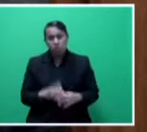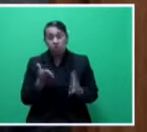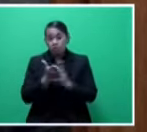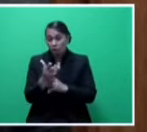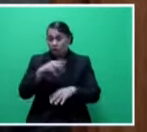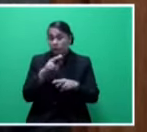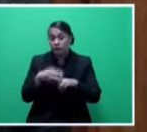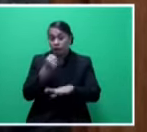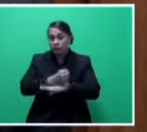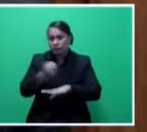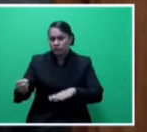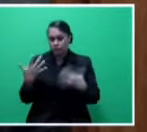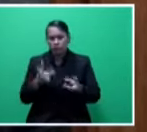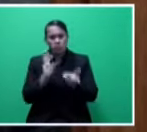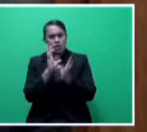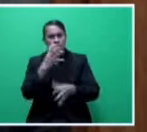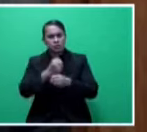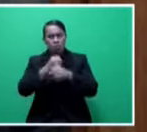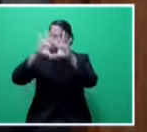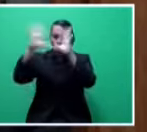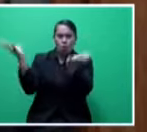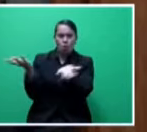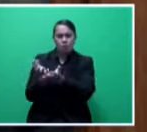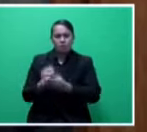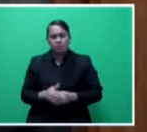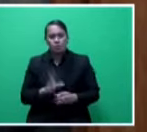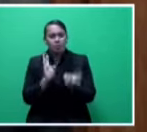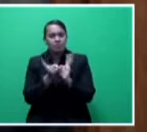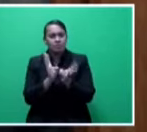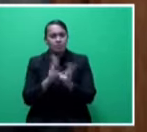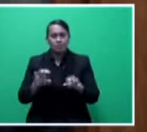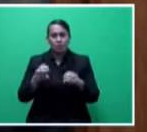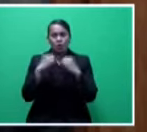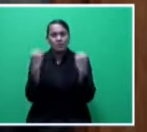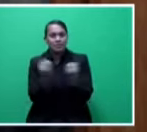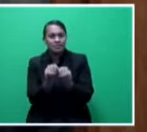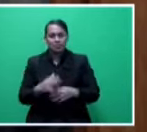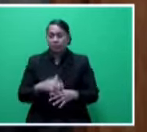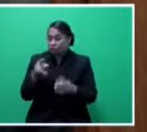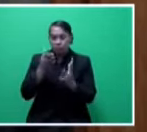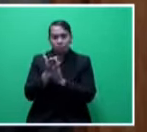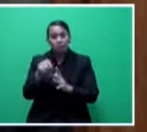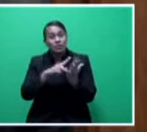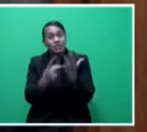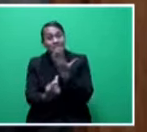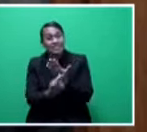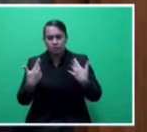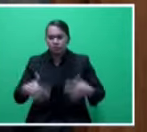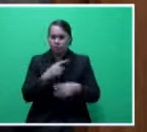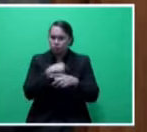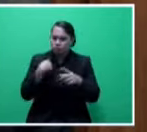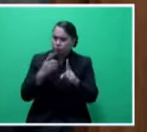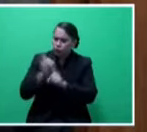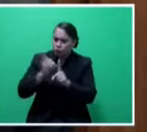World Meteorological Organization, the WMO. Through this project, a regional storm surge model was developed for the region,